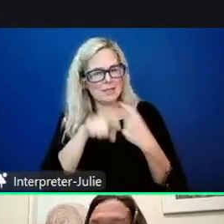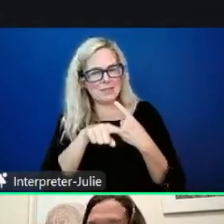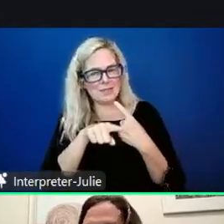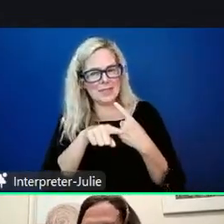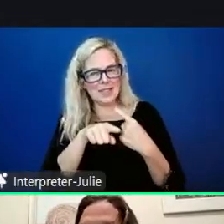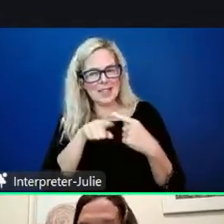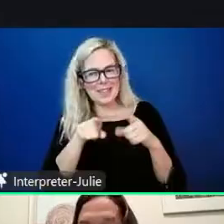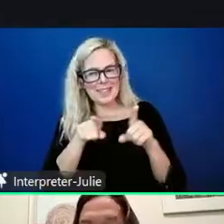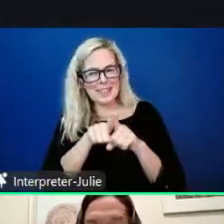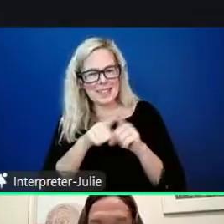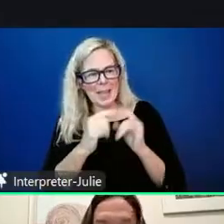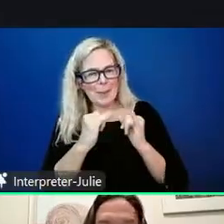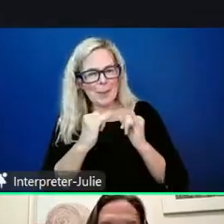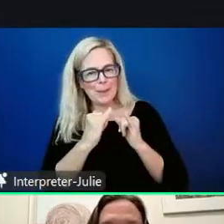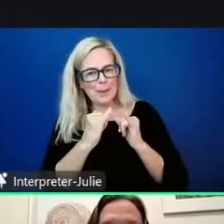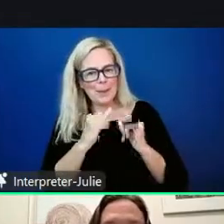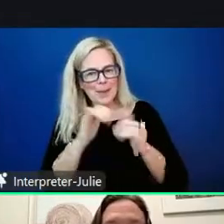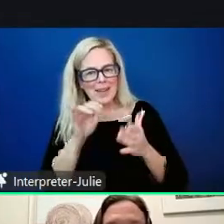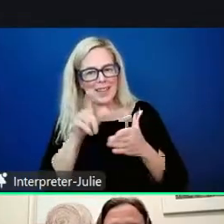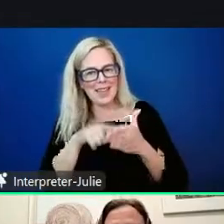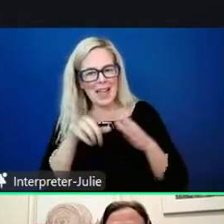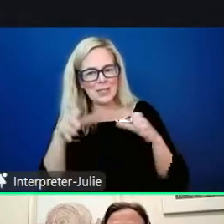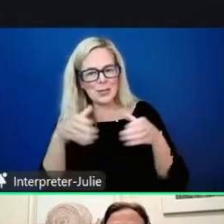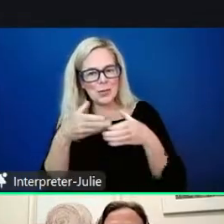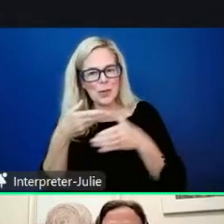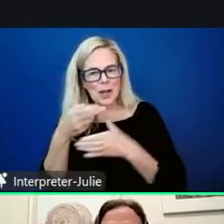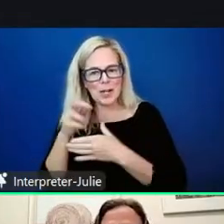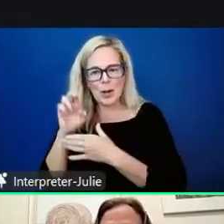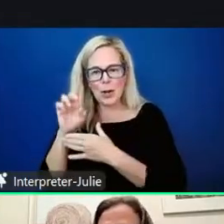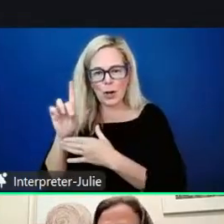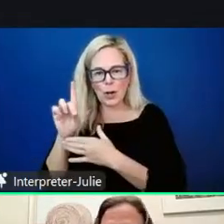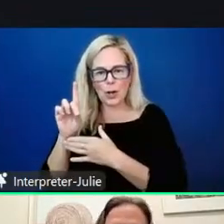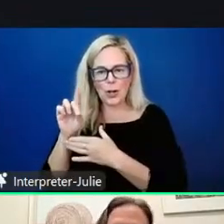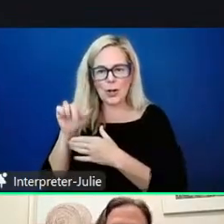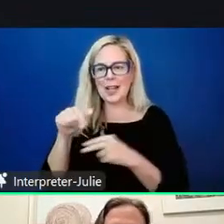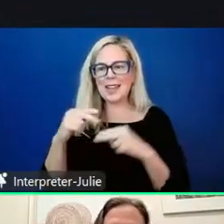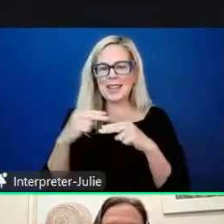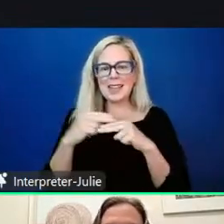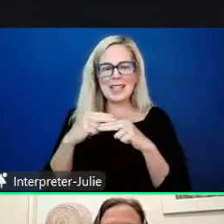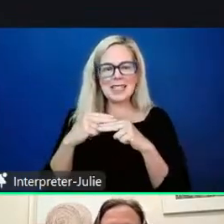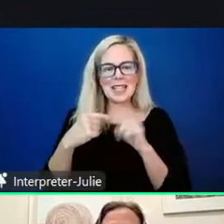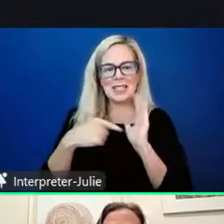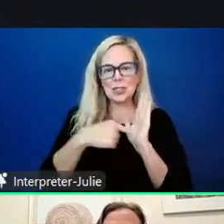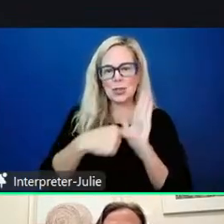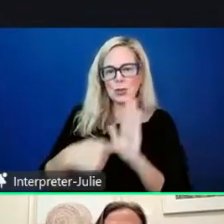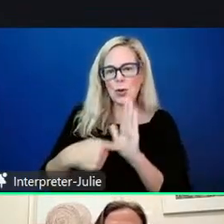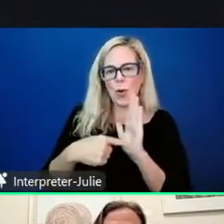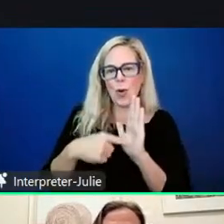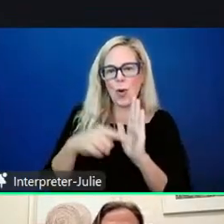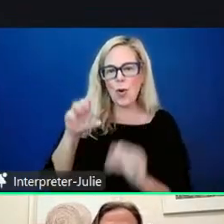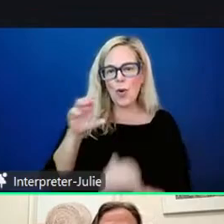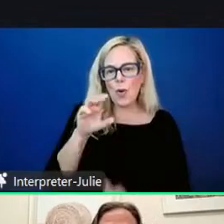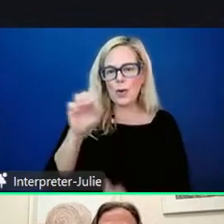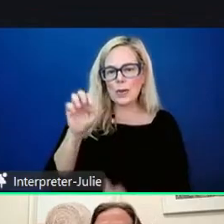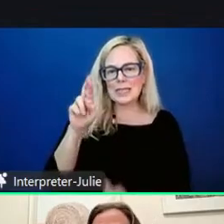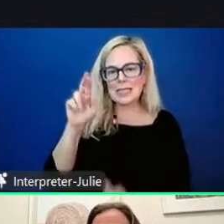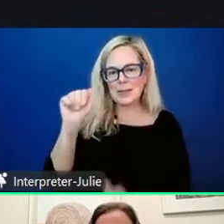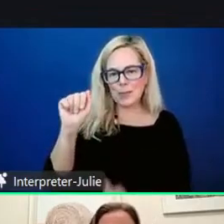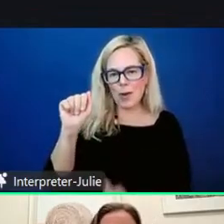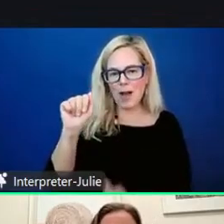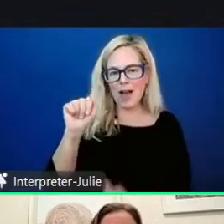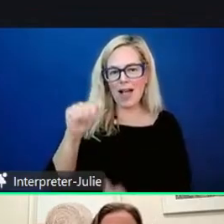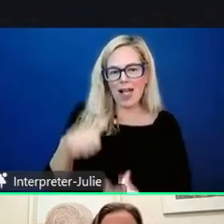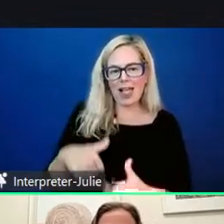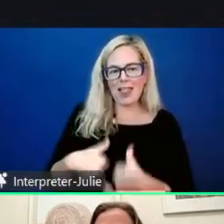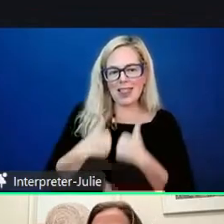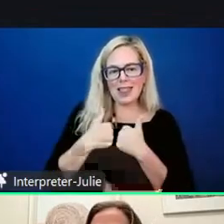lines. That's what a herd can be. In this slide, I have a picture of zebras living among others, and I am hoping that those